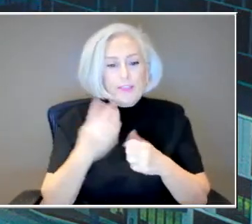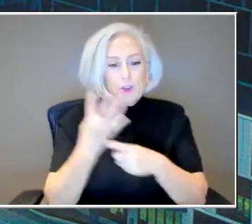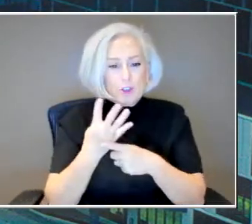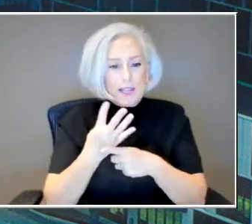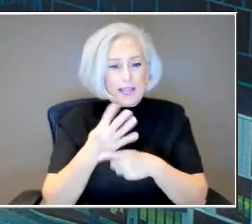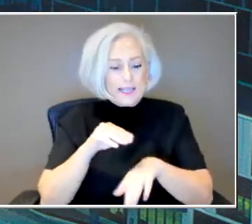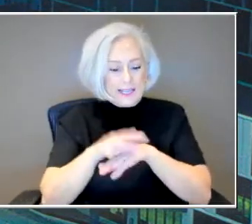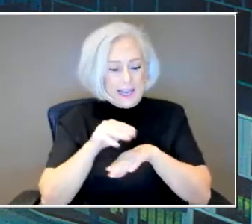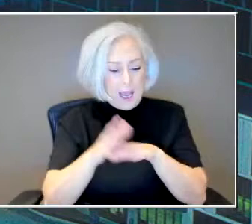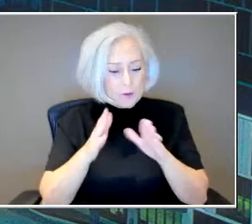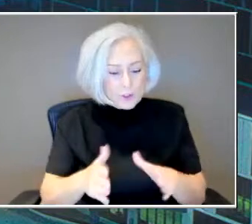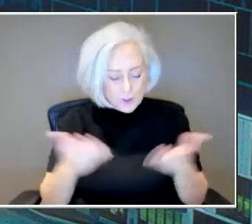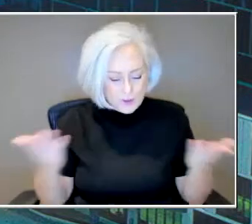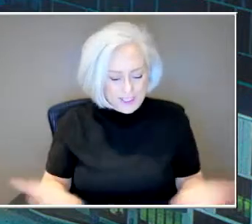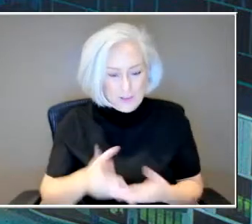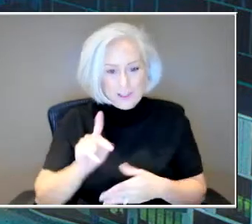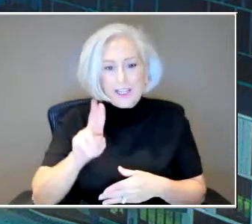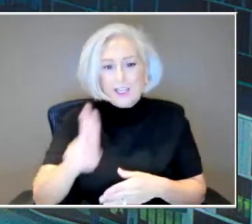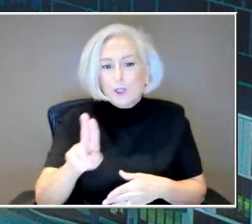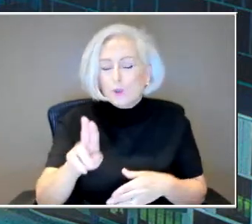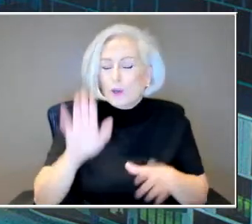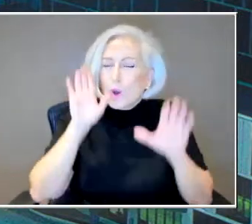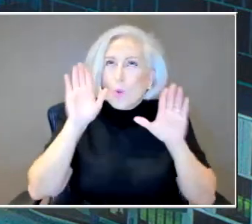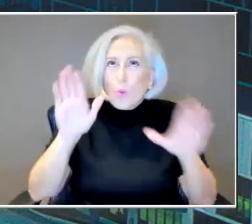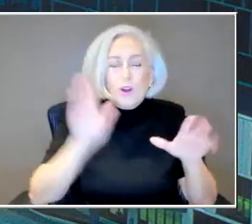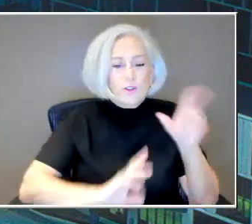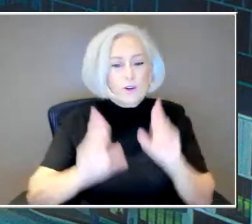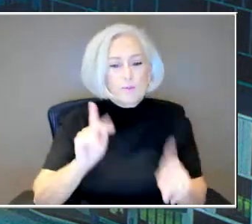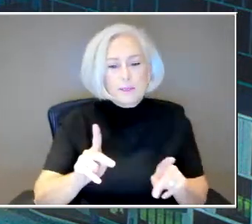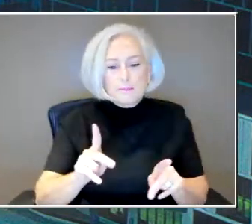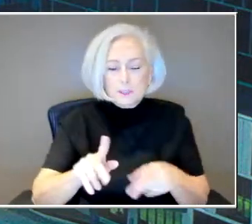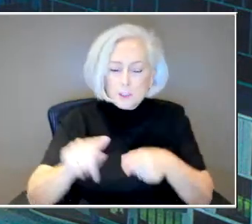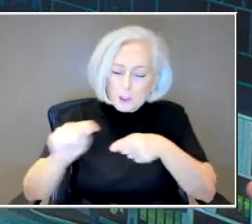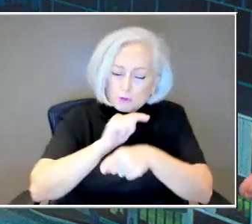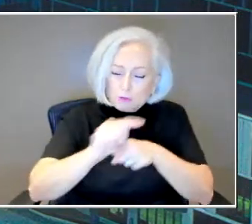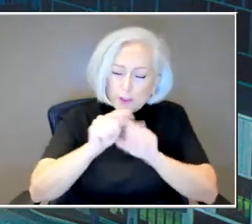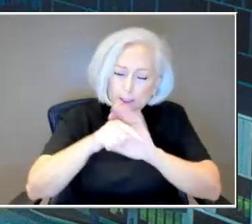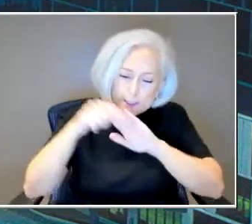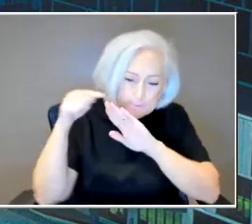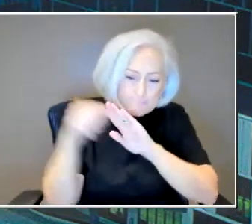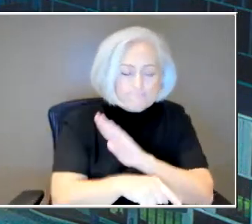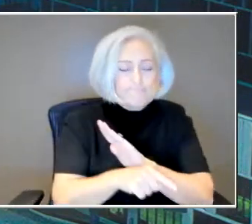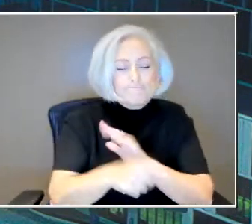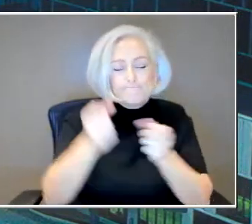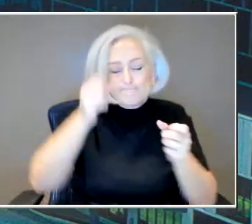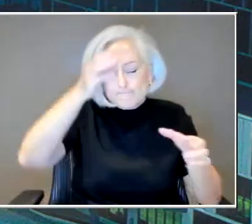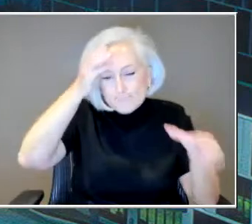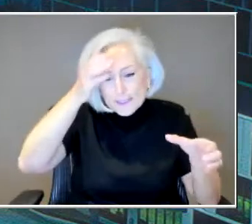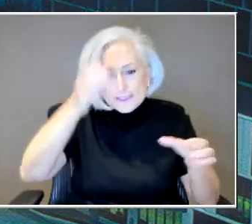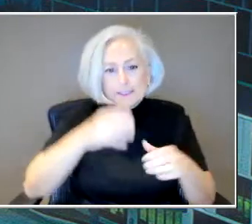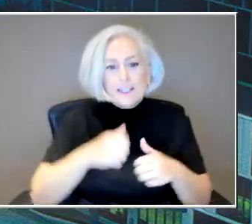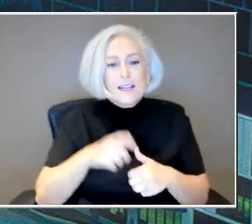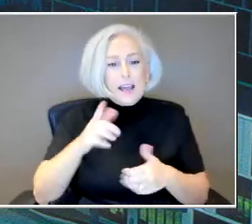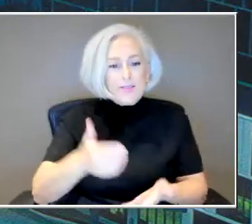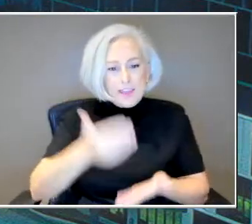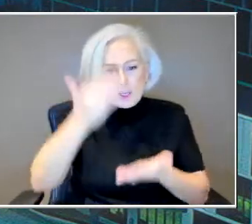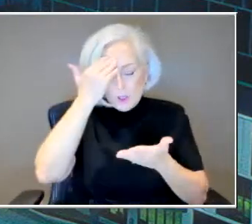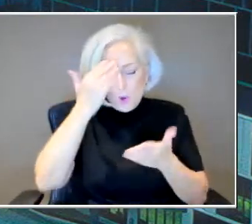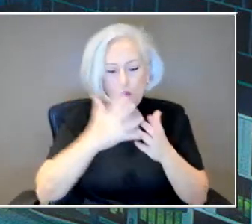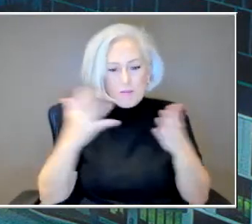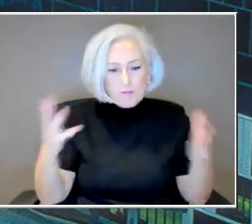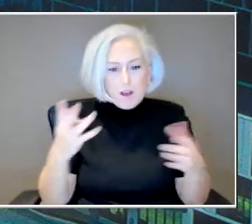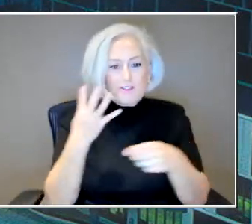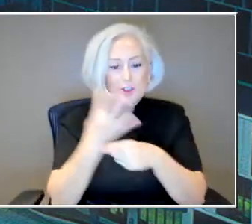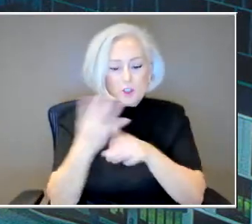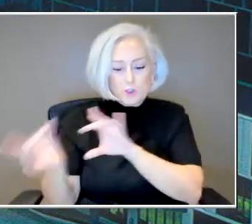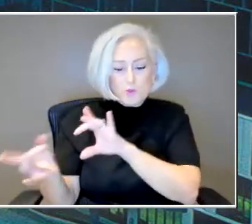people, well-trained, well-educated, and they really understand the genetics of cancer and many other disorders inside out. So how it helps me is that it